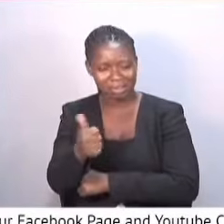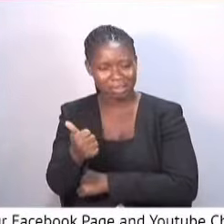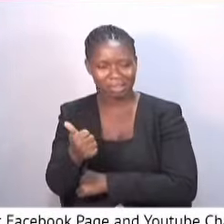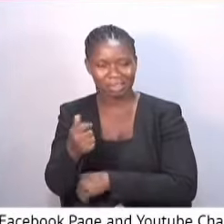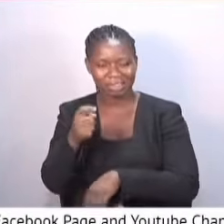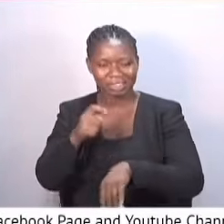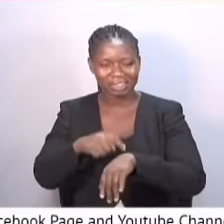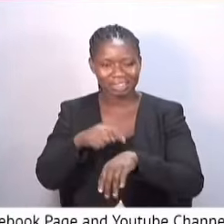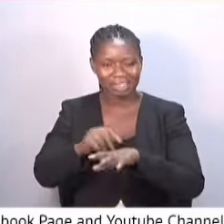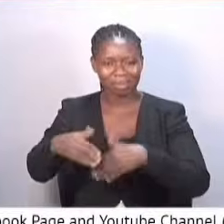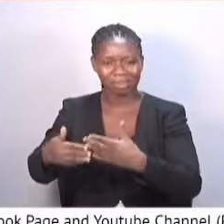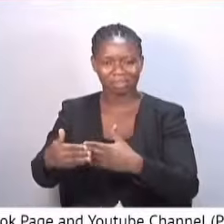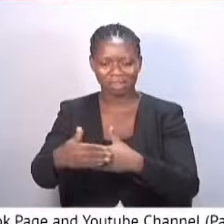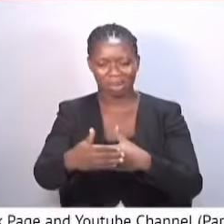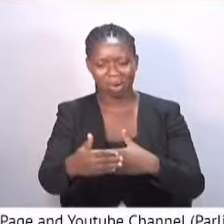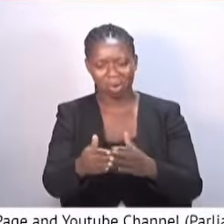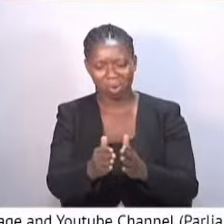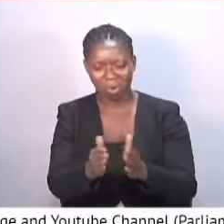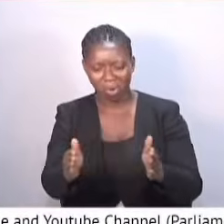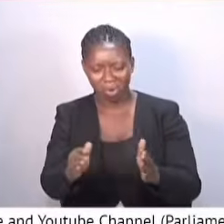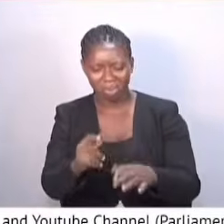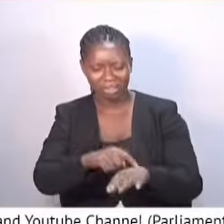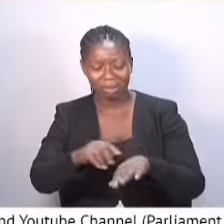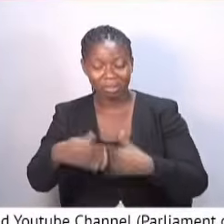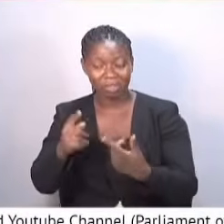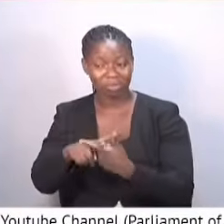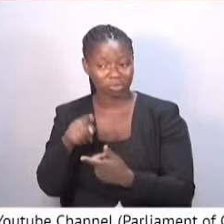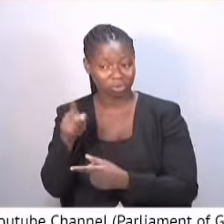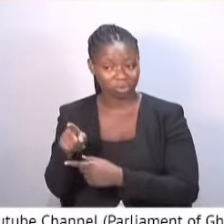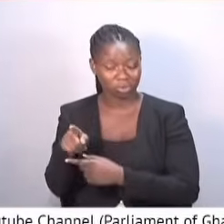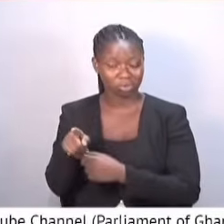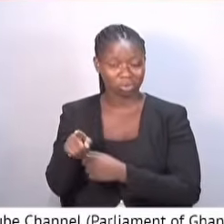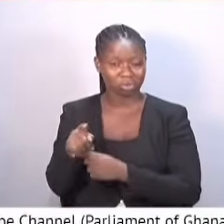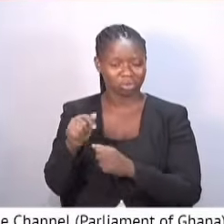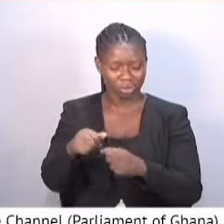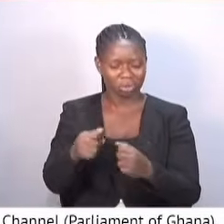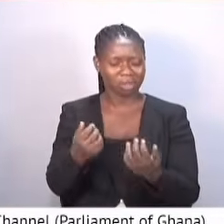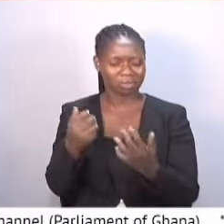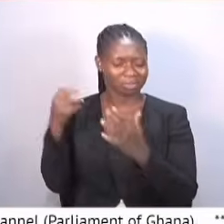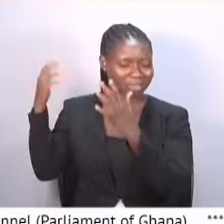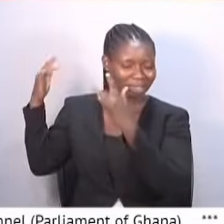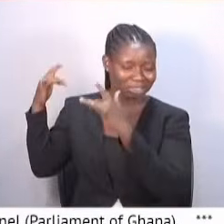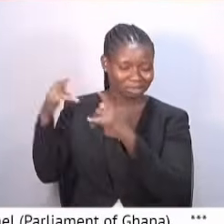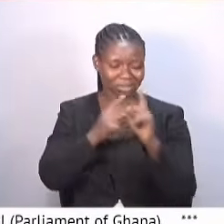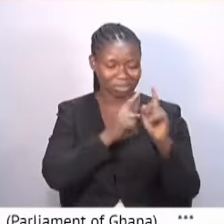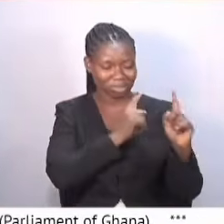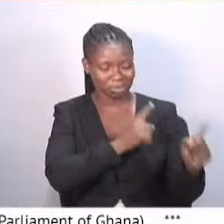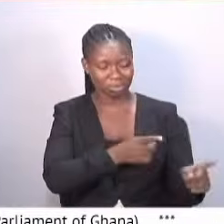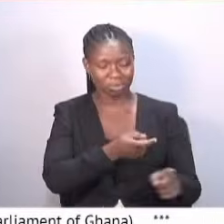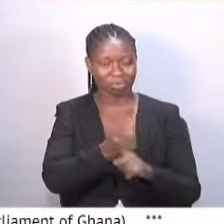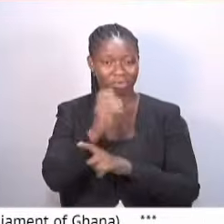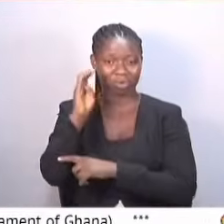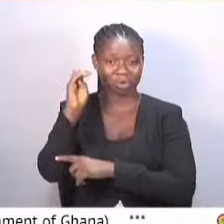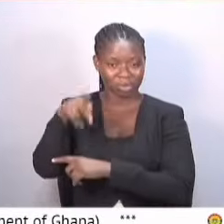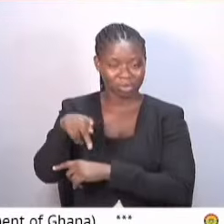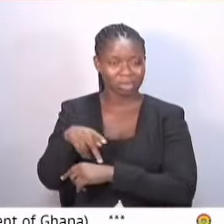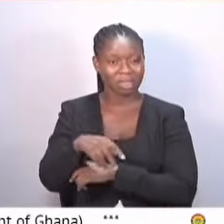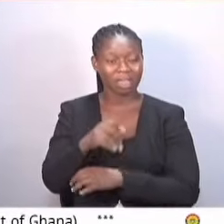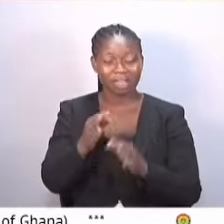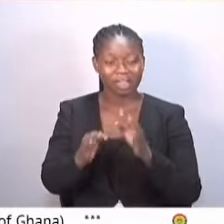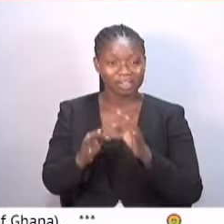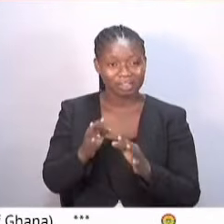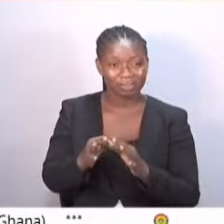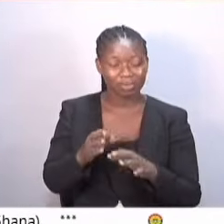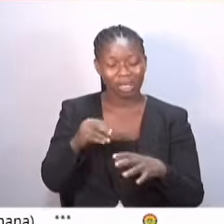any timelines that you indicated for which we can expect the response from BP, so that